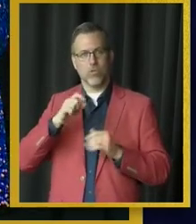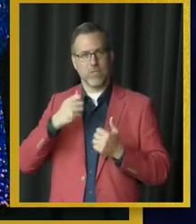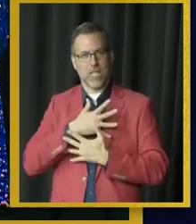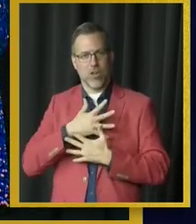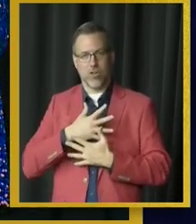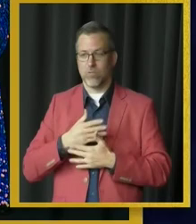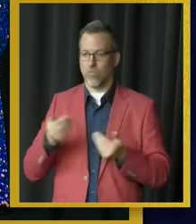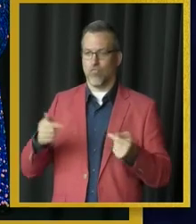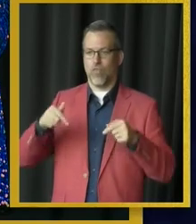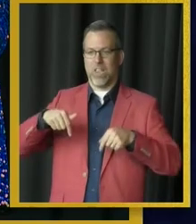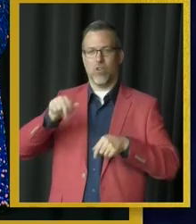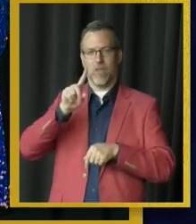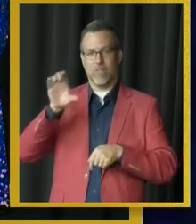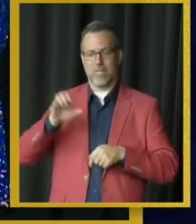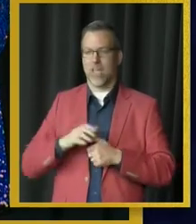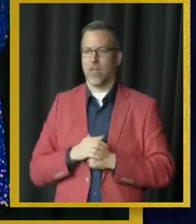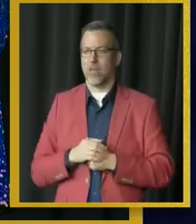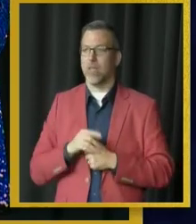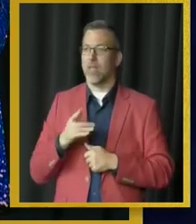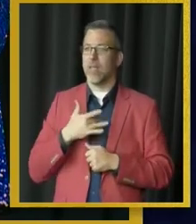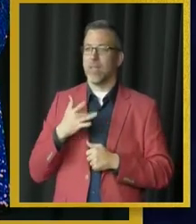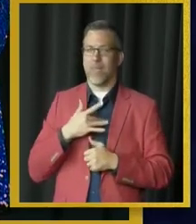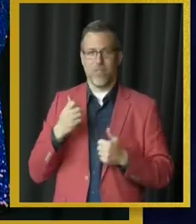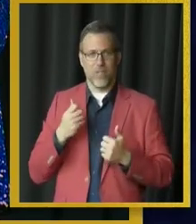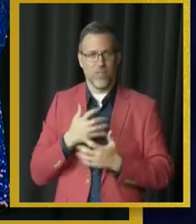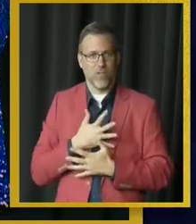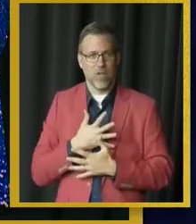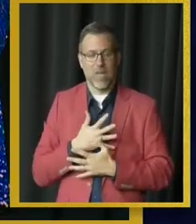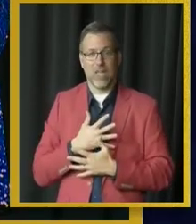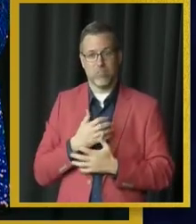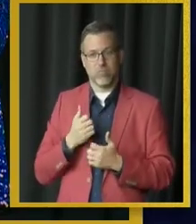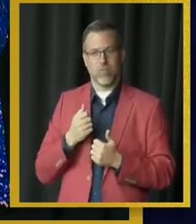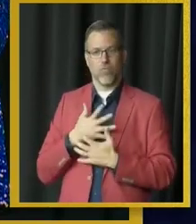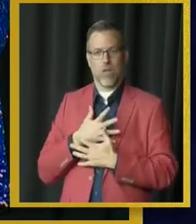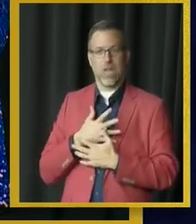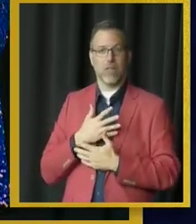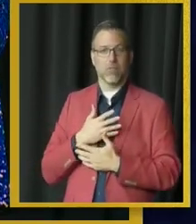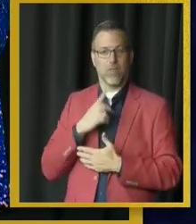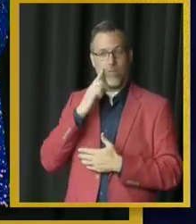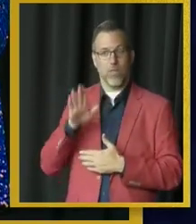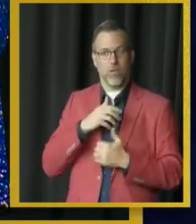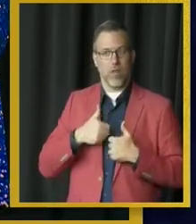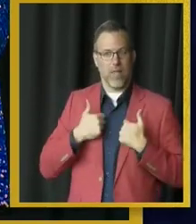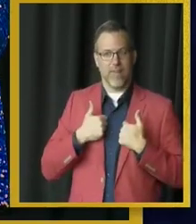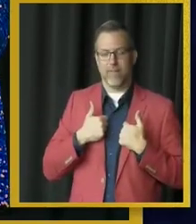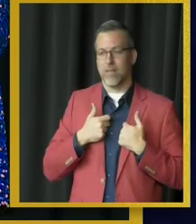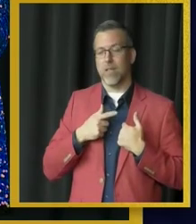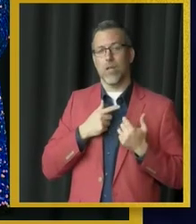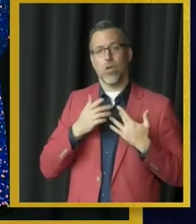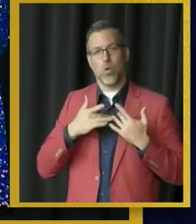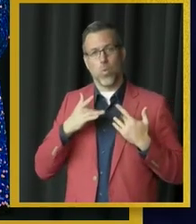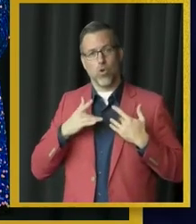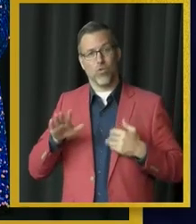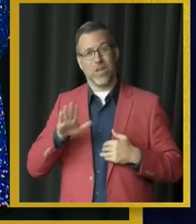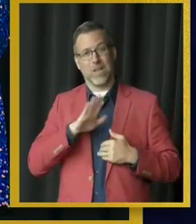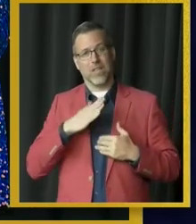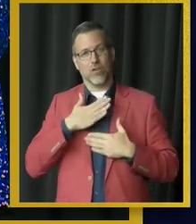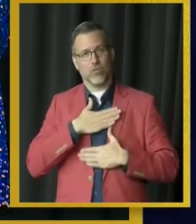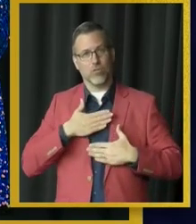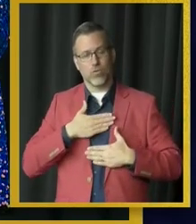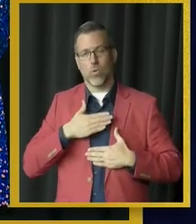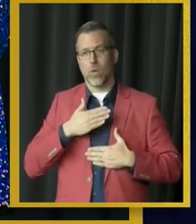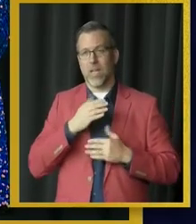here in Davidson County, they are fearful, they are scared for their lives, they are worried that their joy and